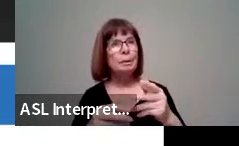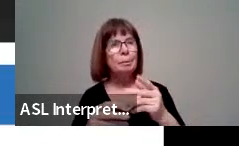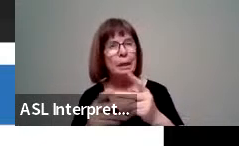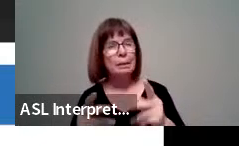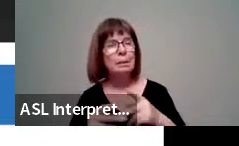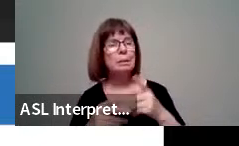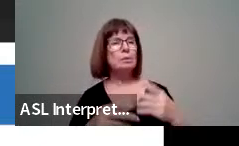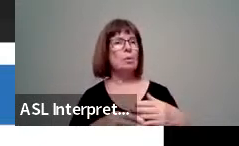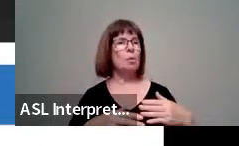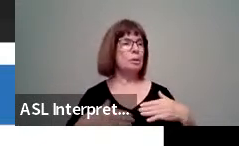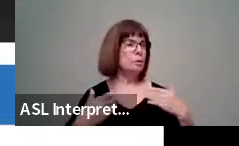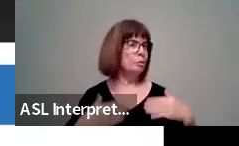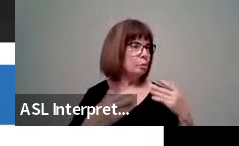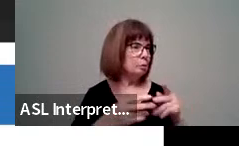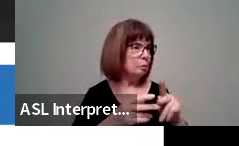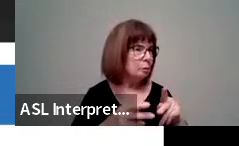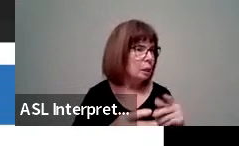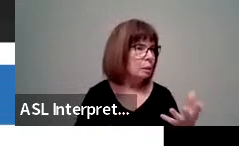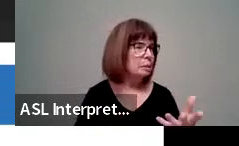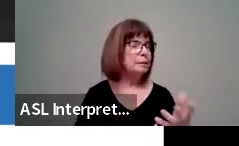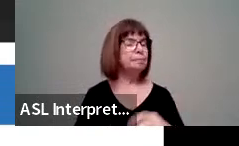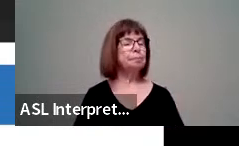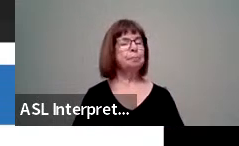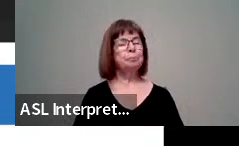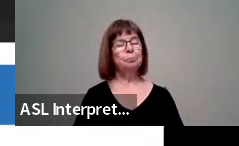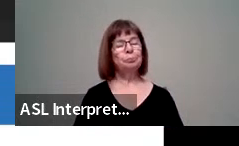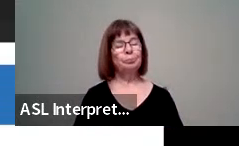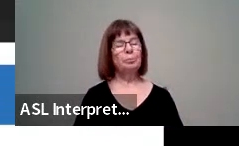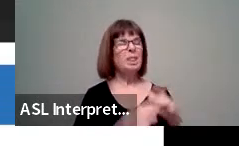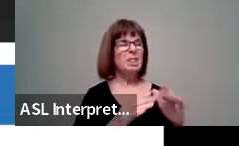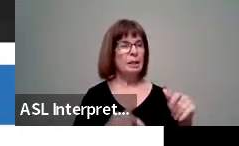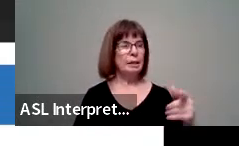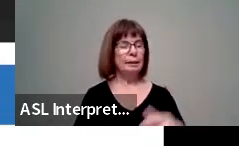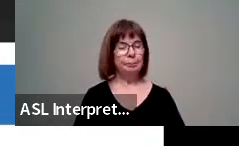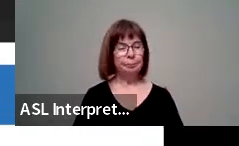that. Okay, next slide.